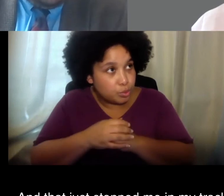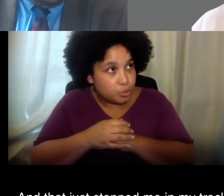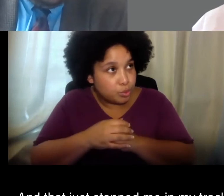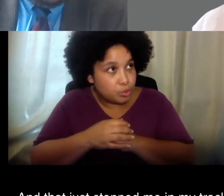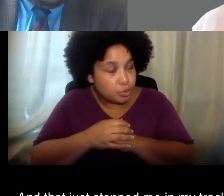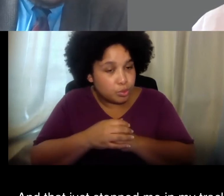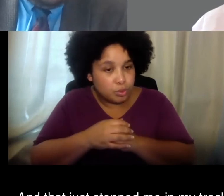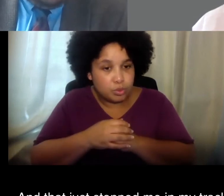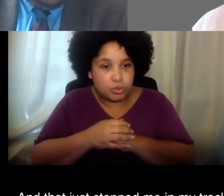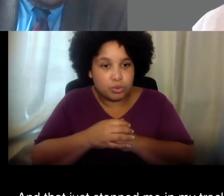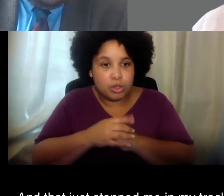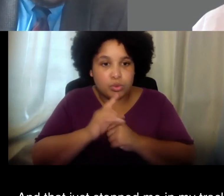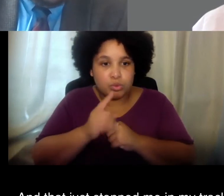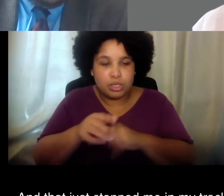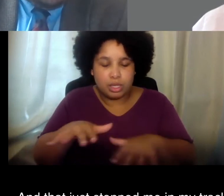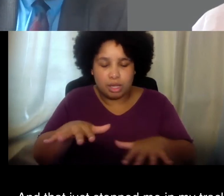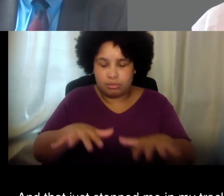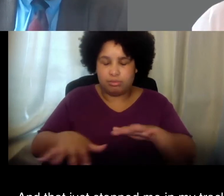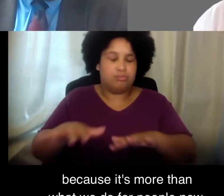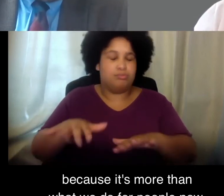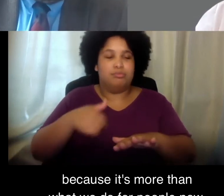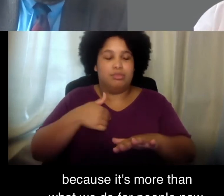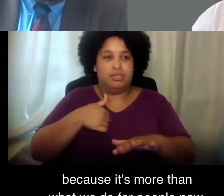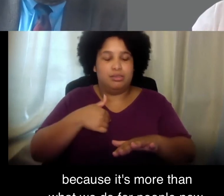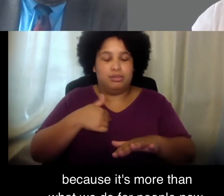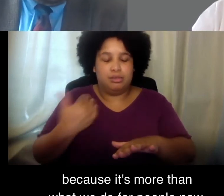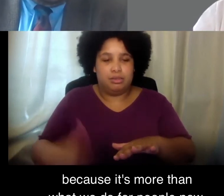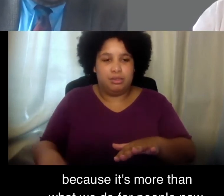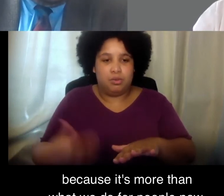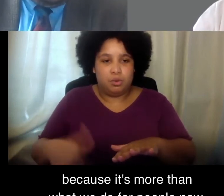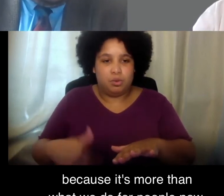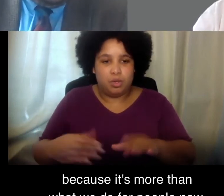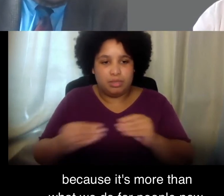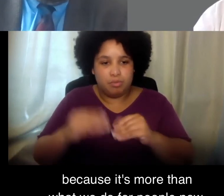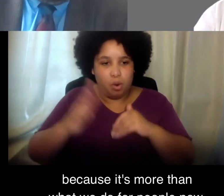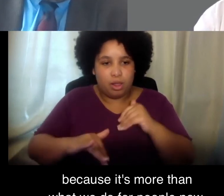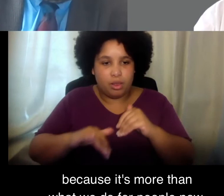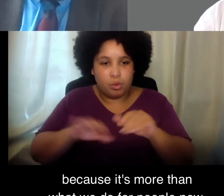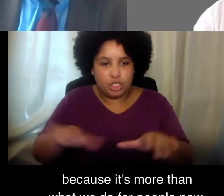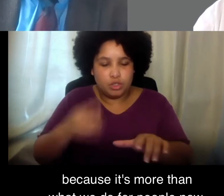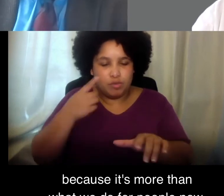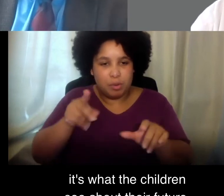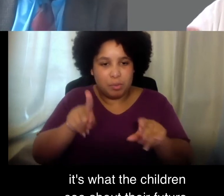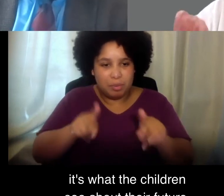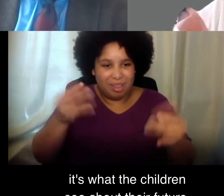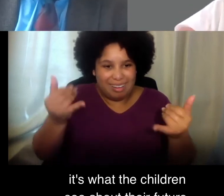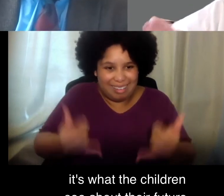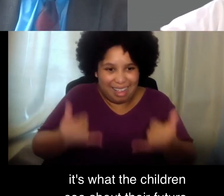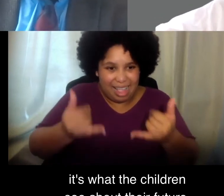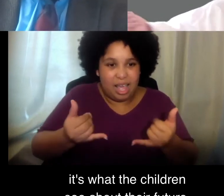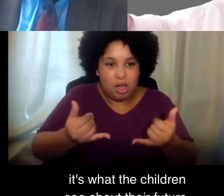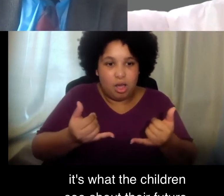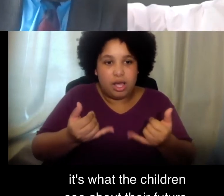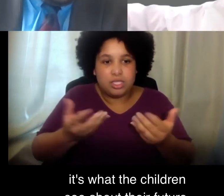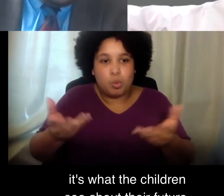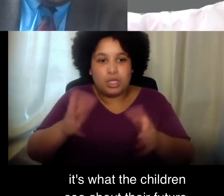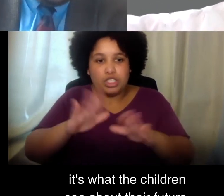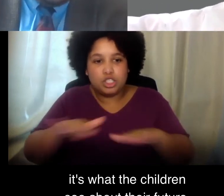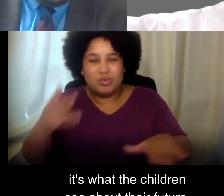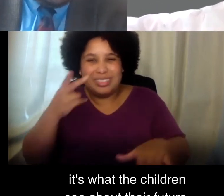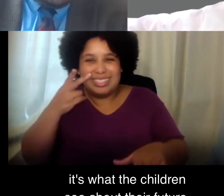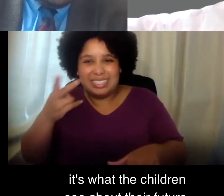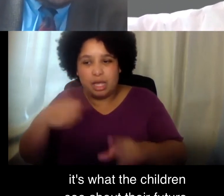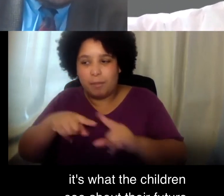And that just stopped me in my tracks, because it's more than what we do for people now. It's what the children see about their